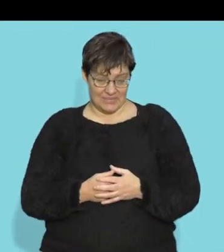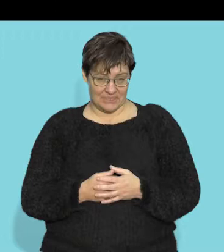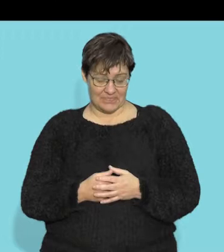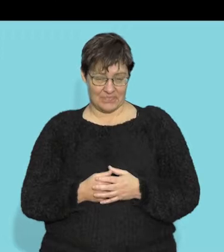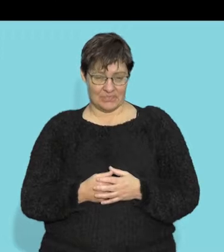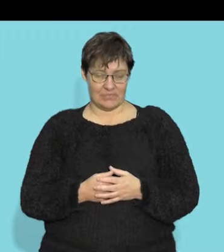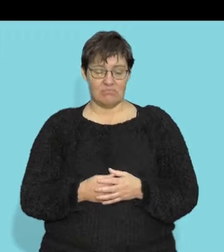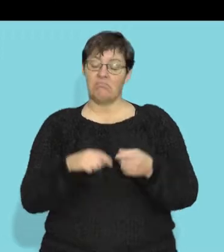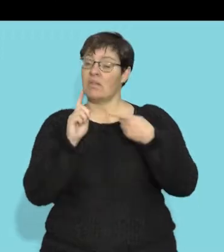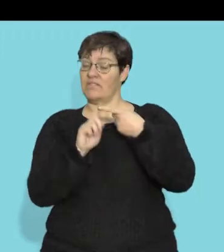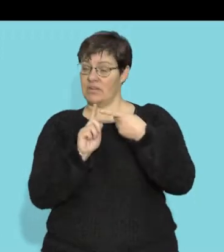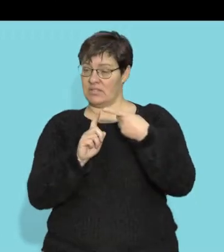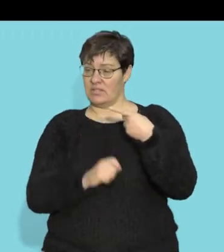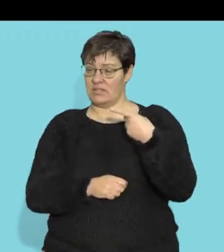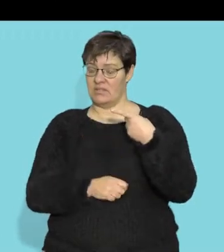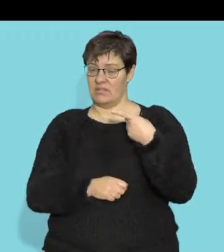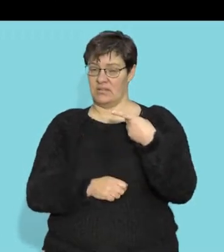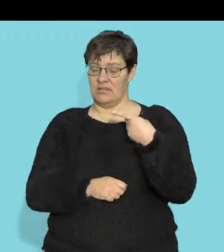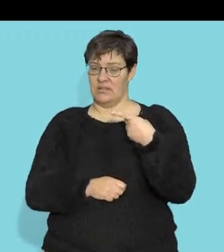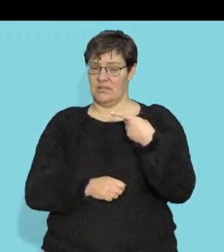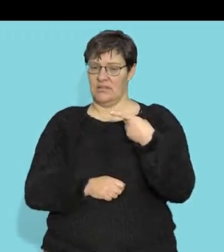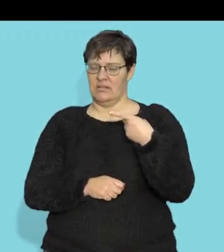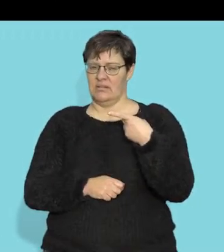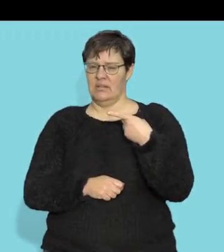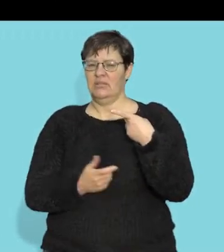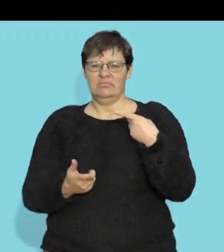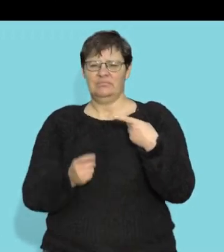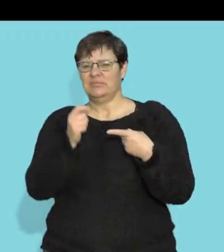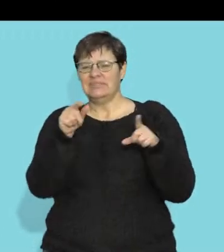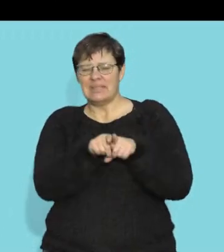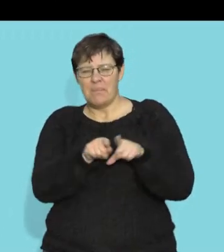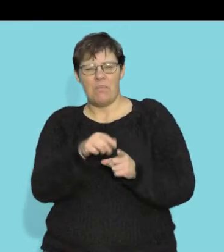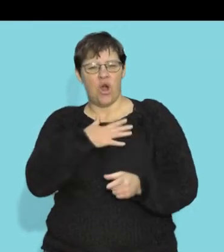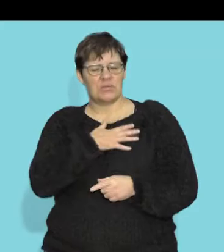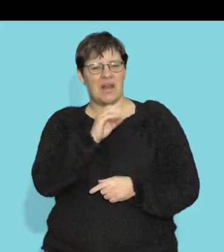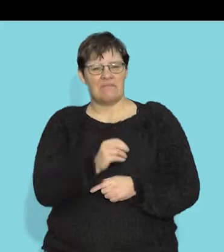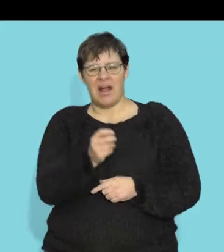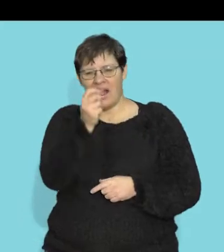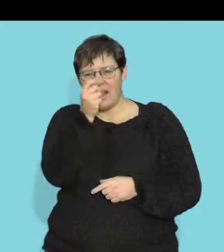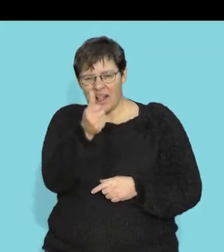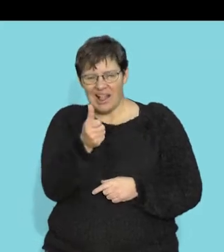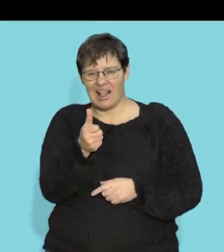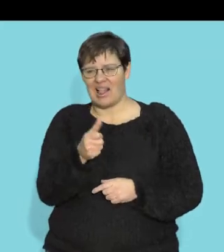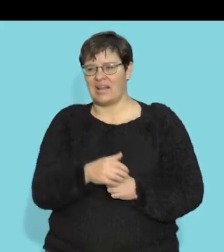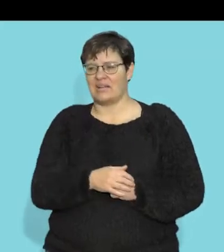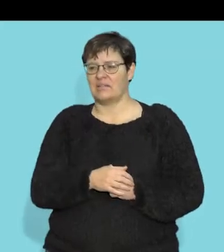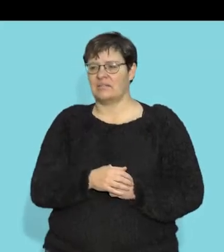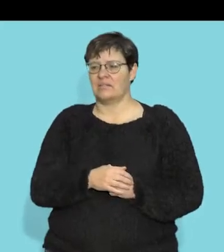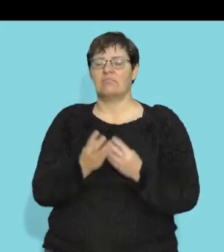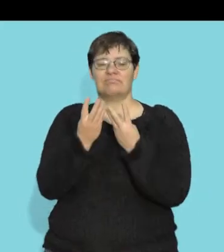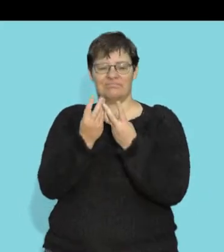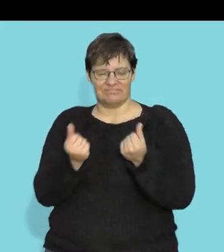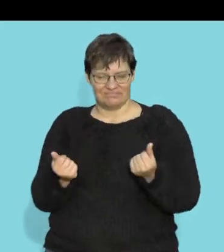move. Now, the first way, as it is with there was a little bit with the oxygen as well, a little bit of